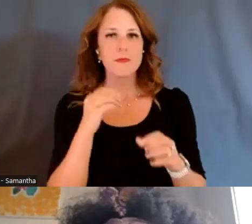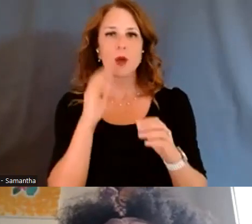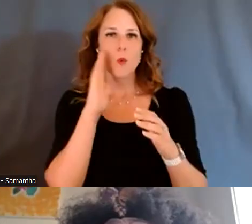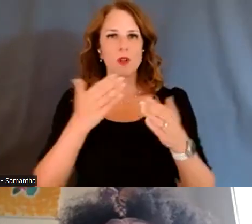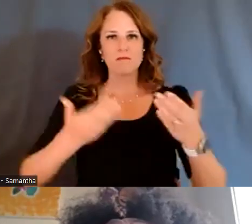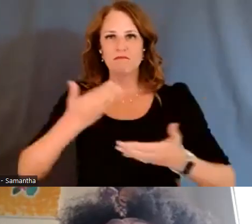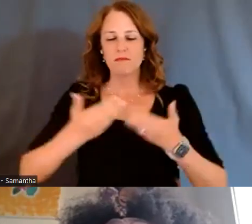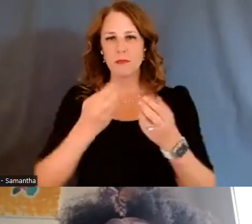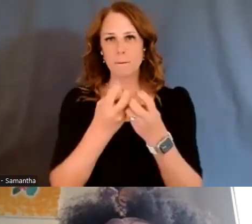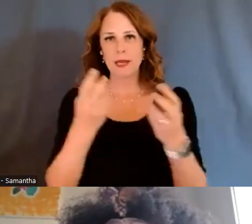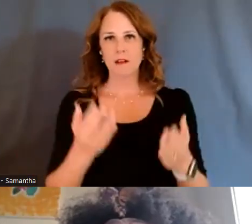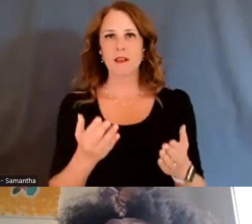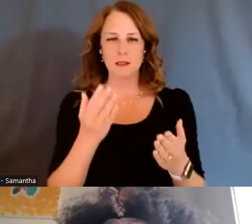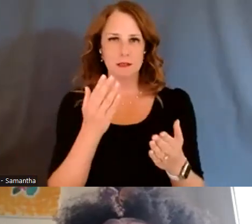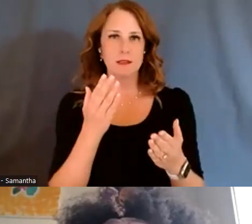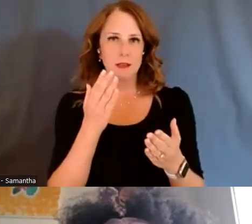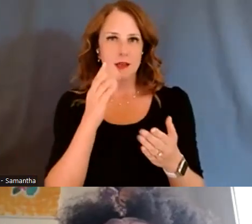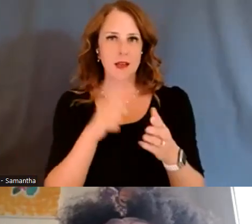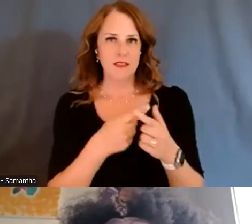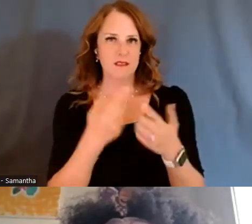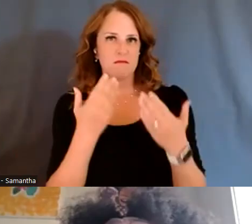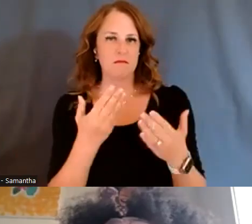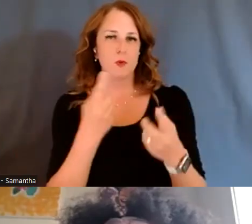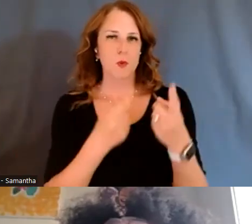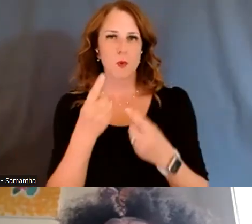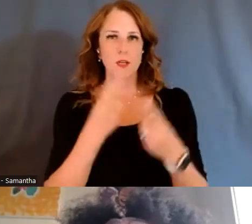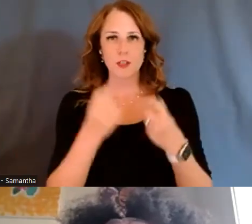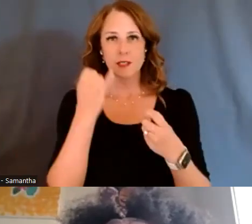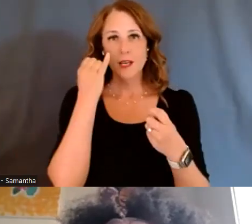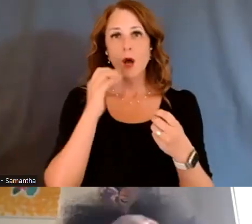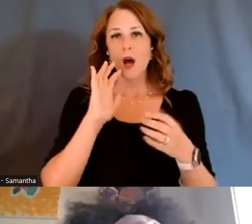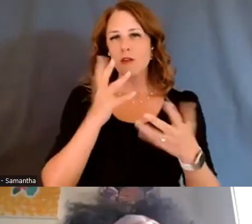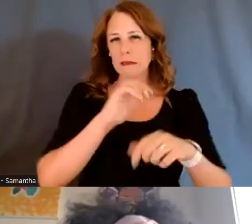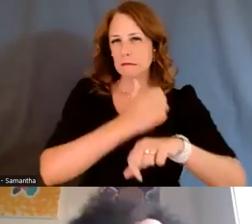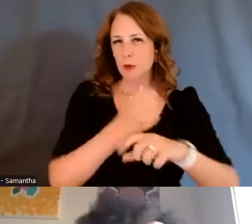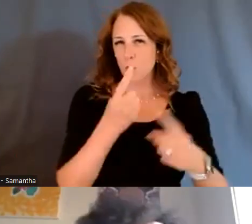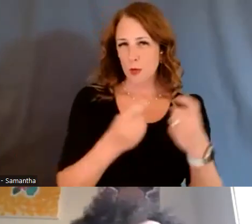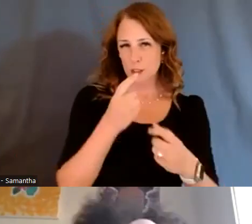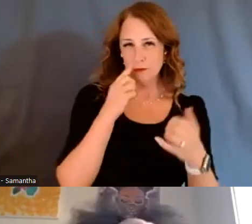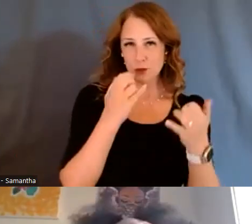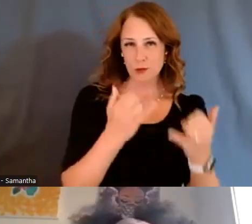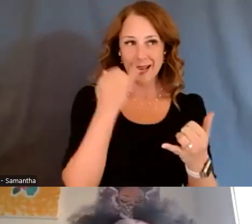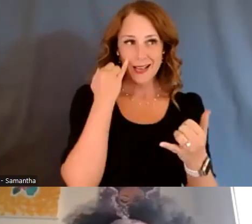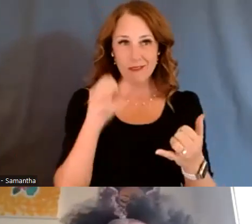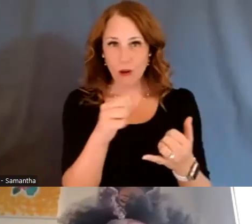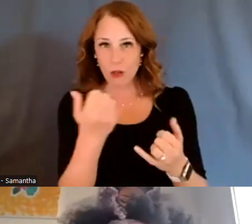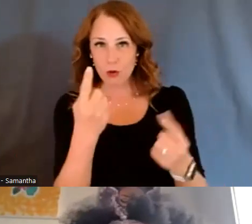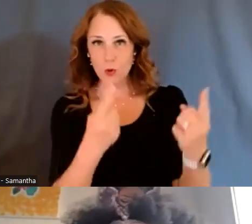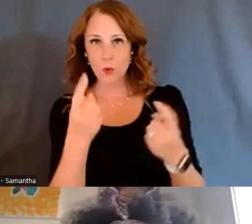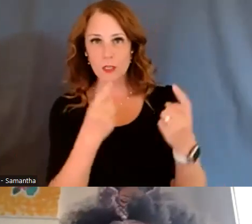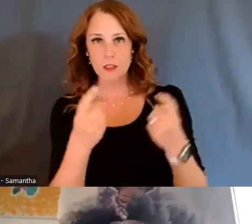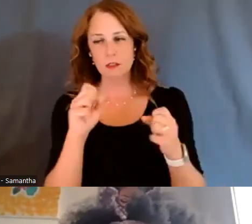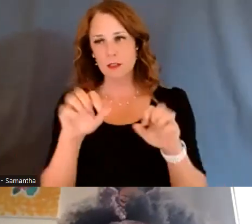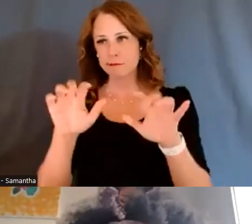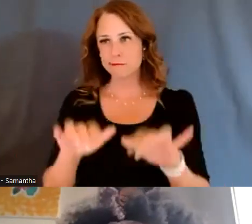into questions. If you have any questions outside of the ones that we have set for today for the panelists, feel free to drop them in the